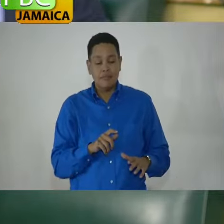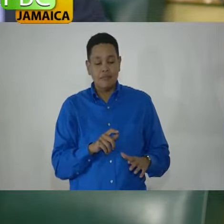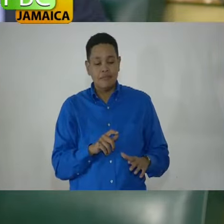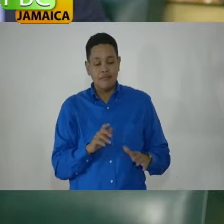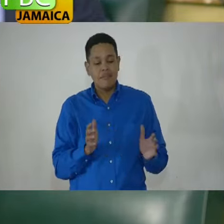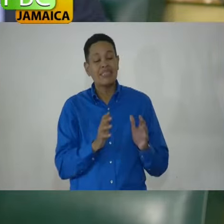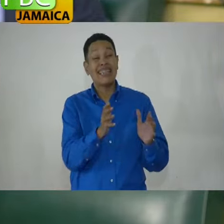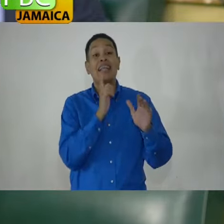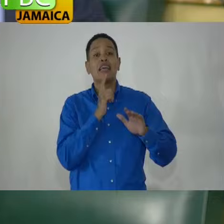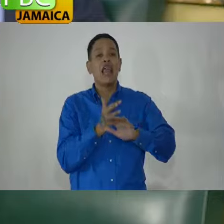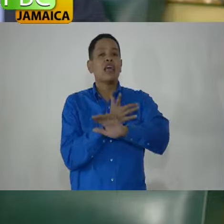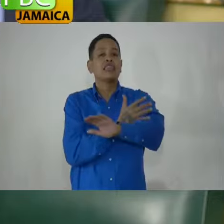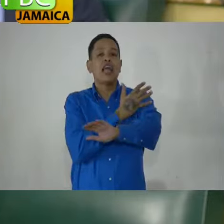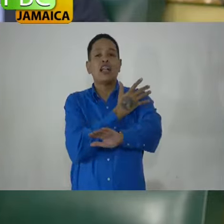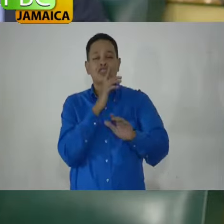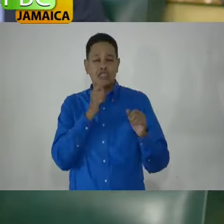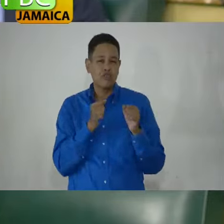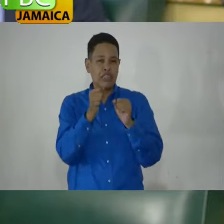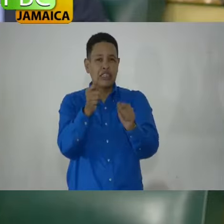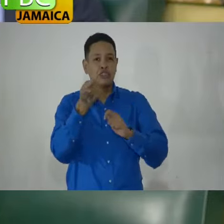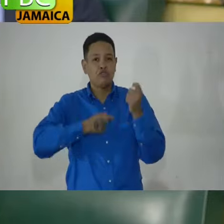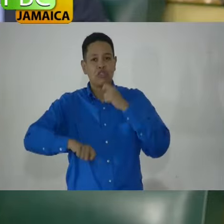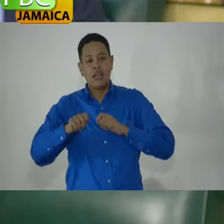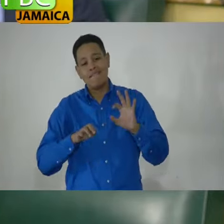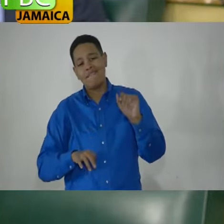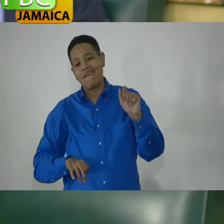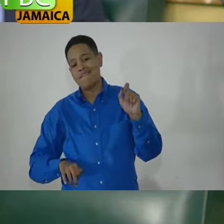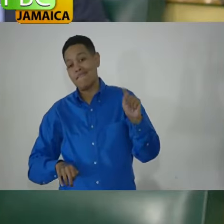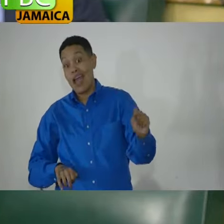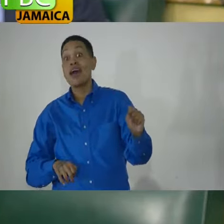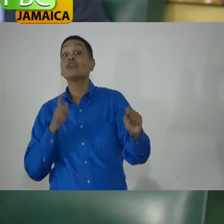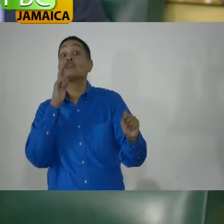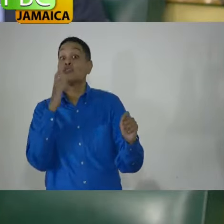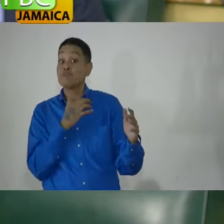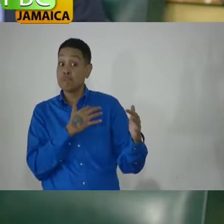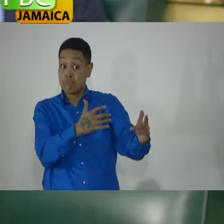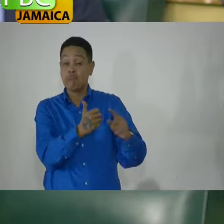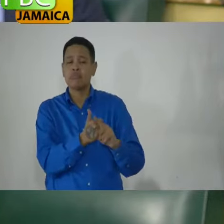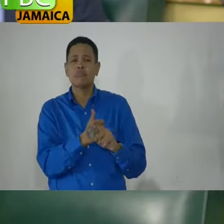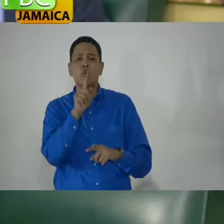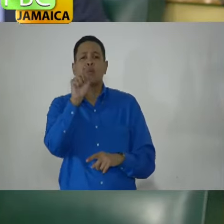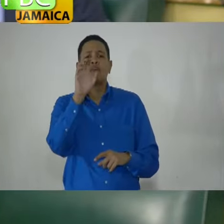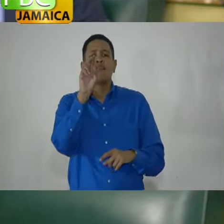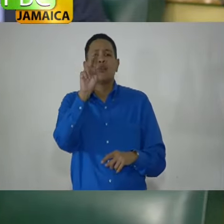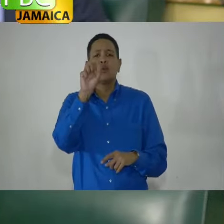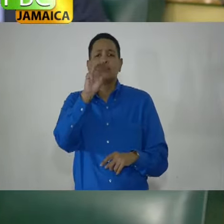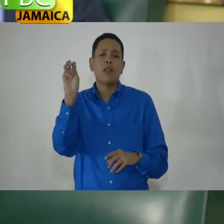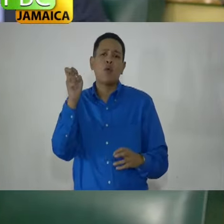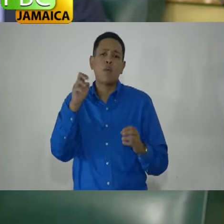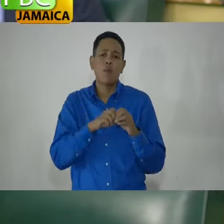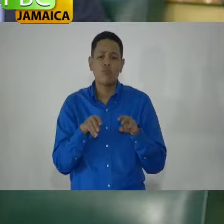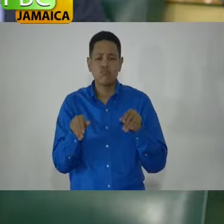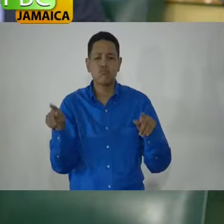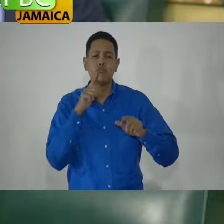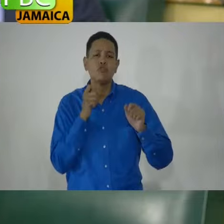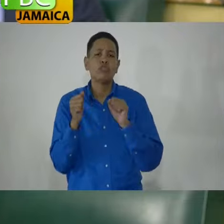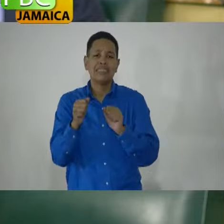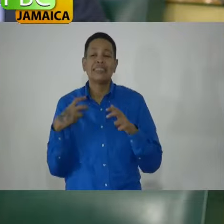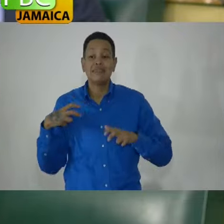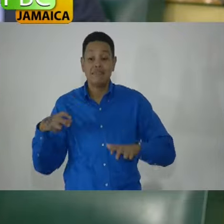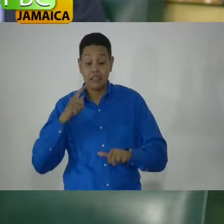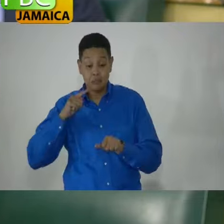to fast-track strategic priority investments of US $150 million or more that can